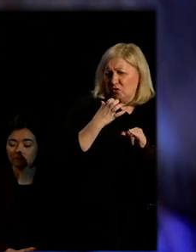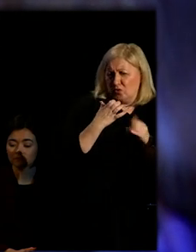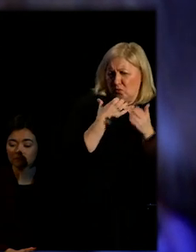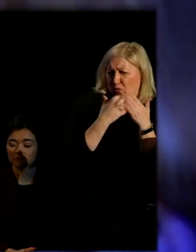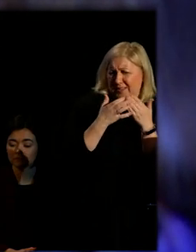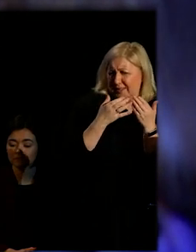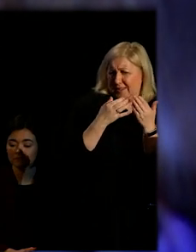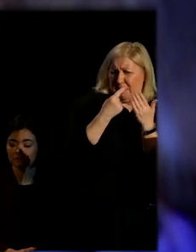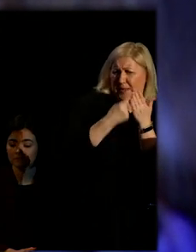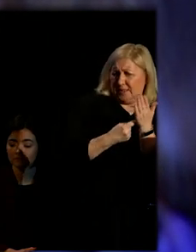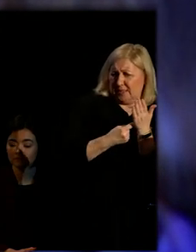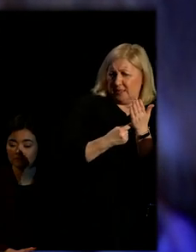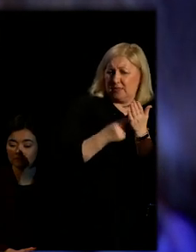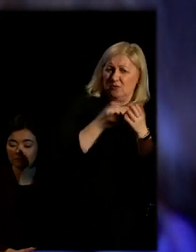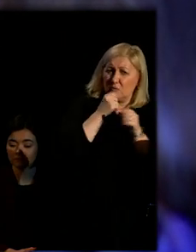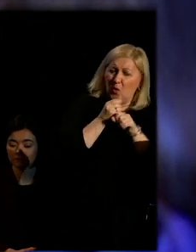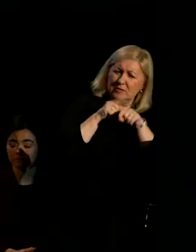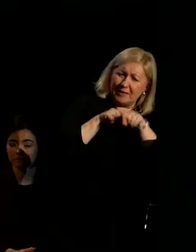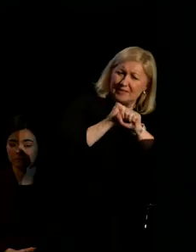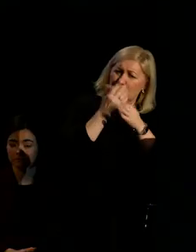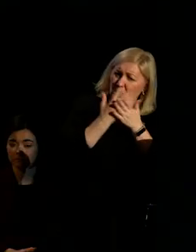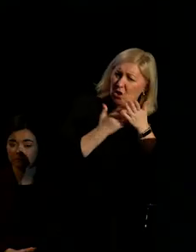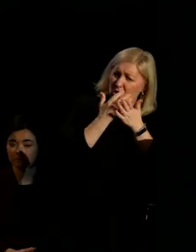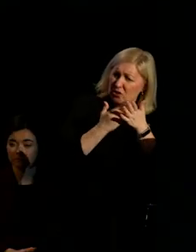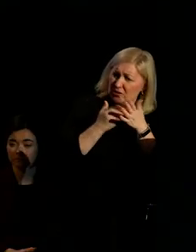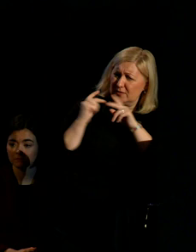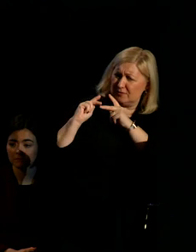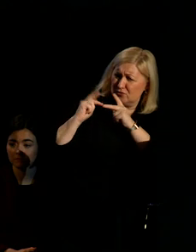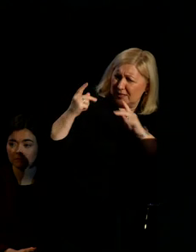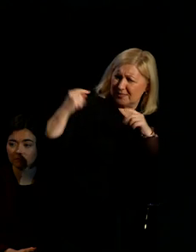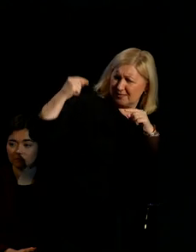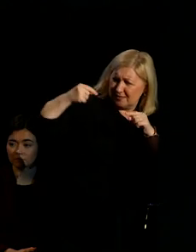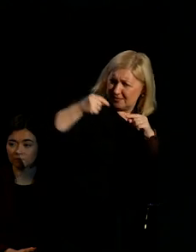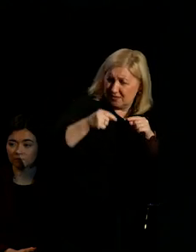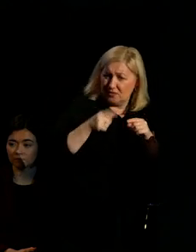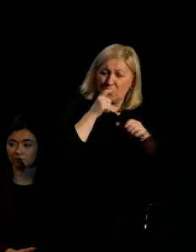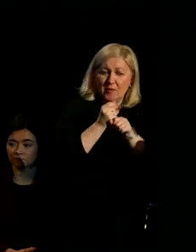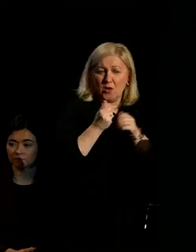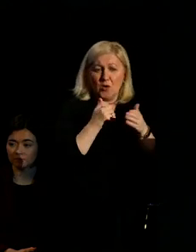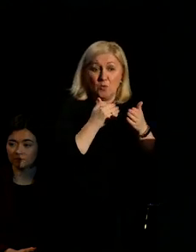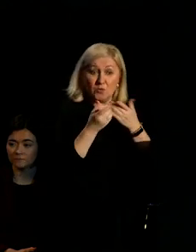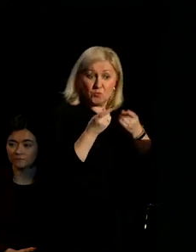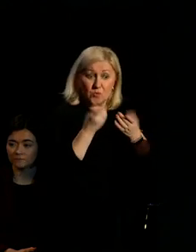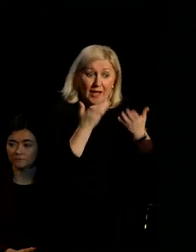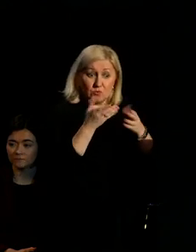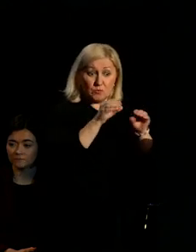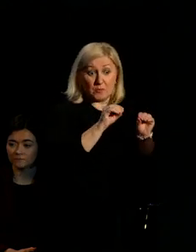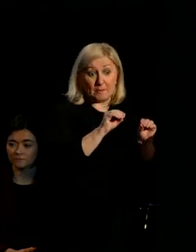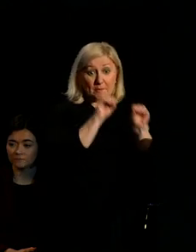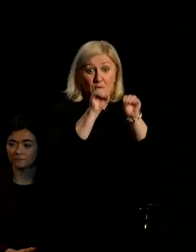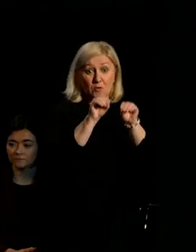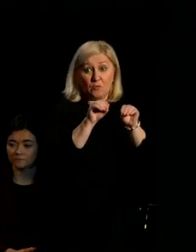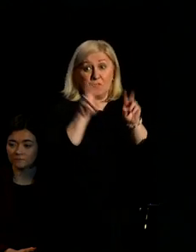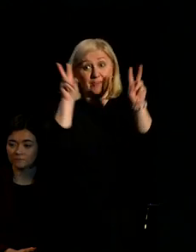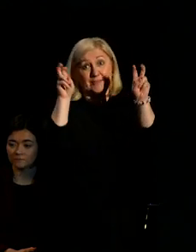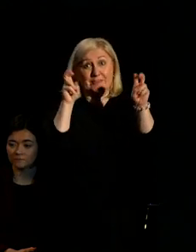discussed evacuation and resettlement, euphemisms for murder. They concluded that a more efficient method of killing